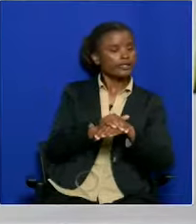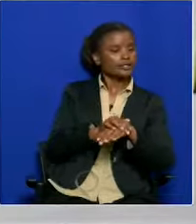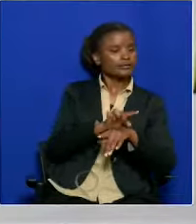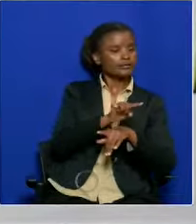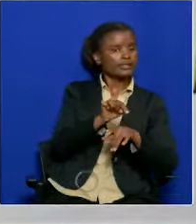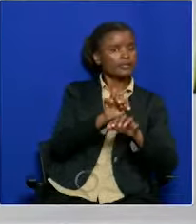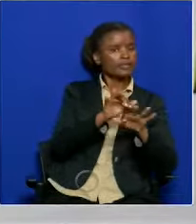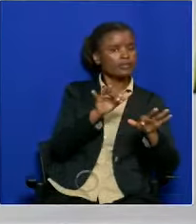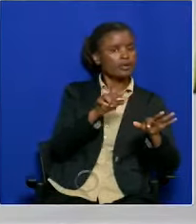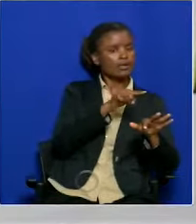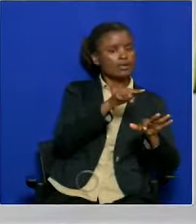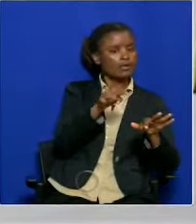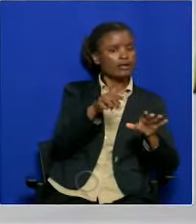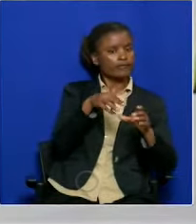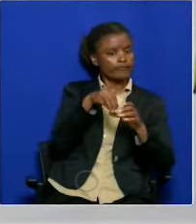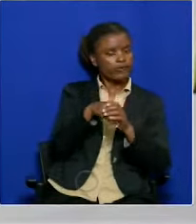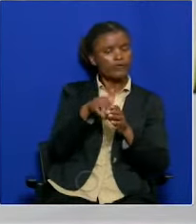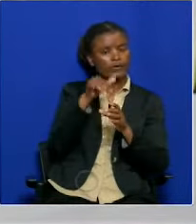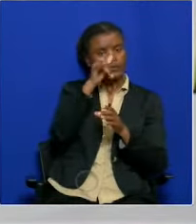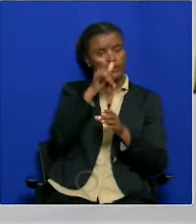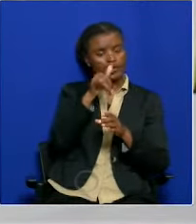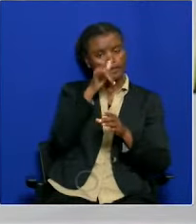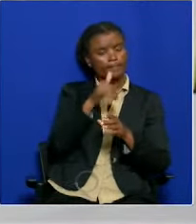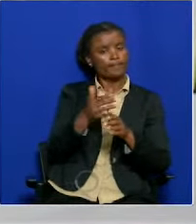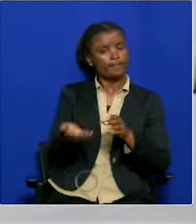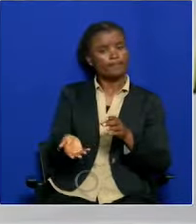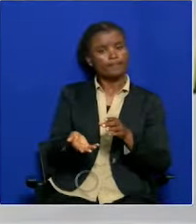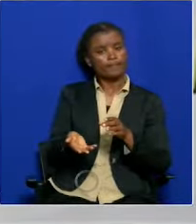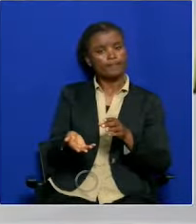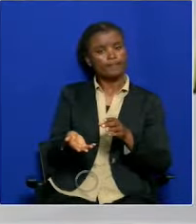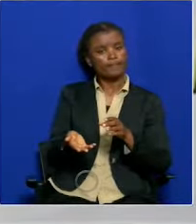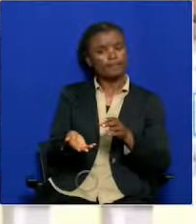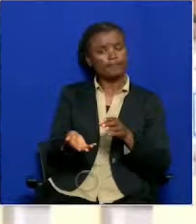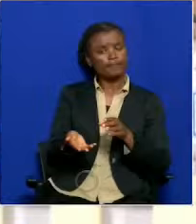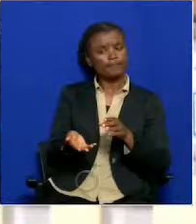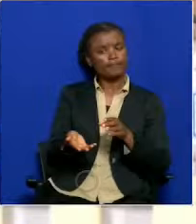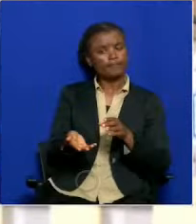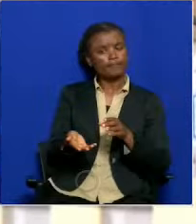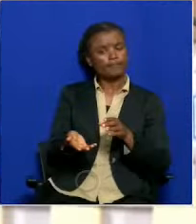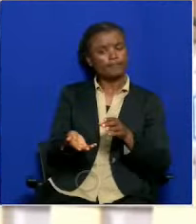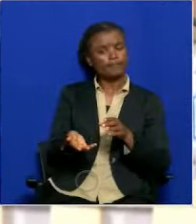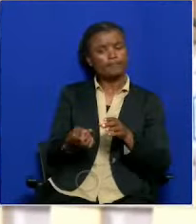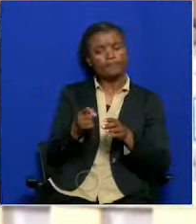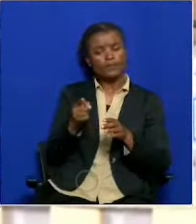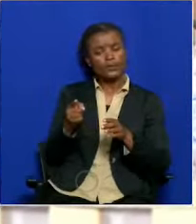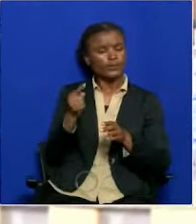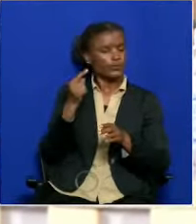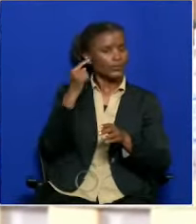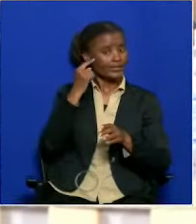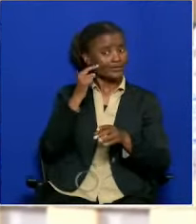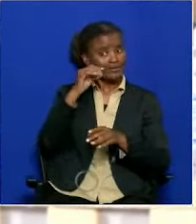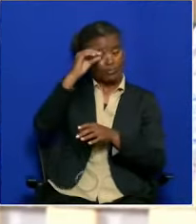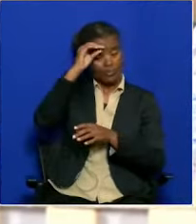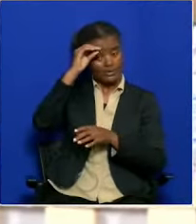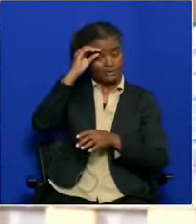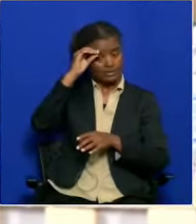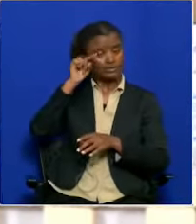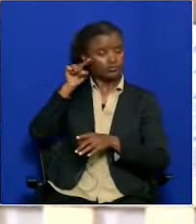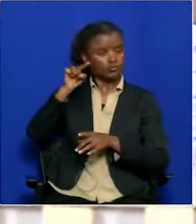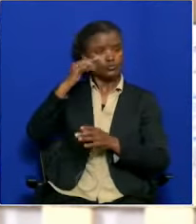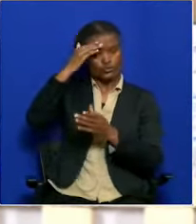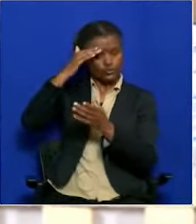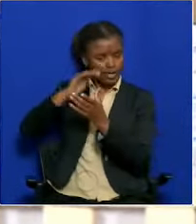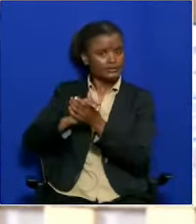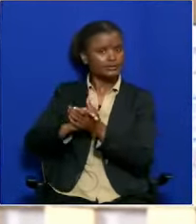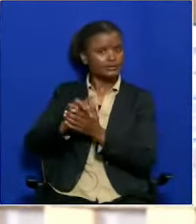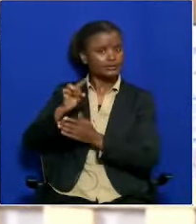committed these crimes. What confidence would you have in the police if you are family members of these people who